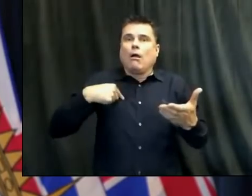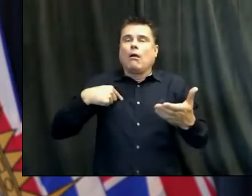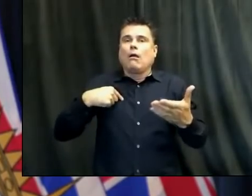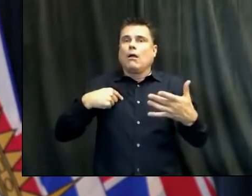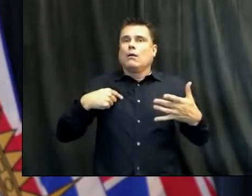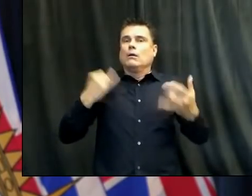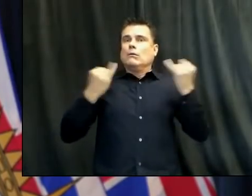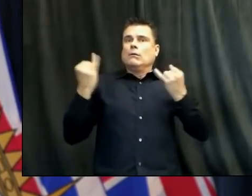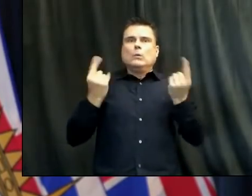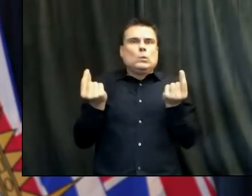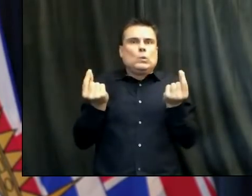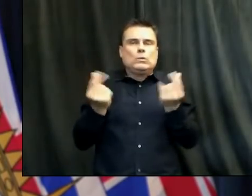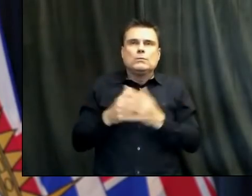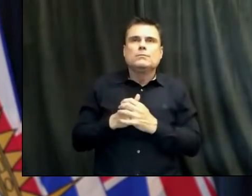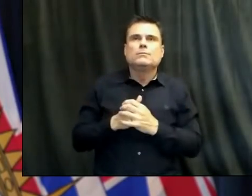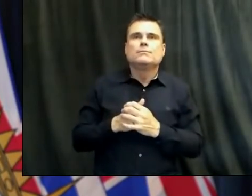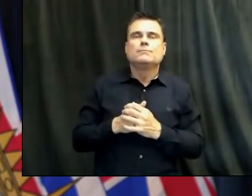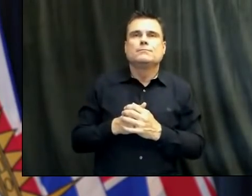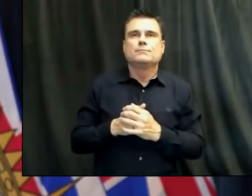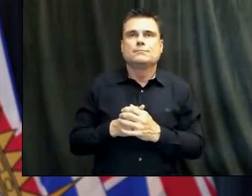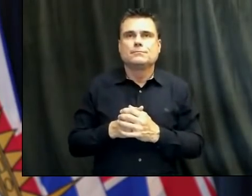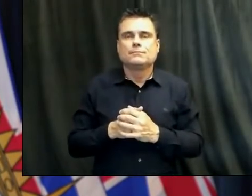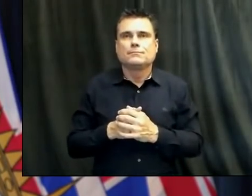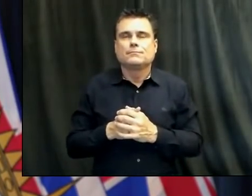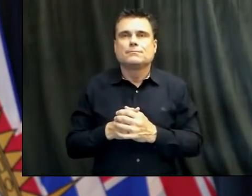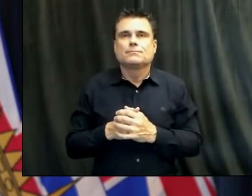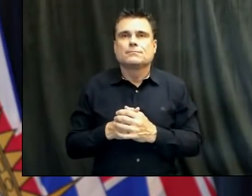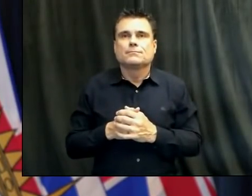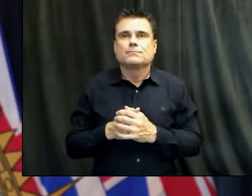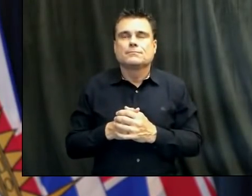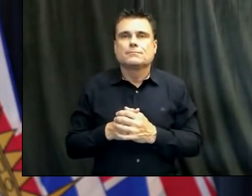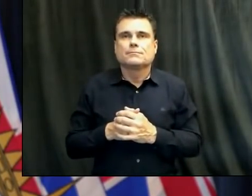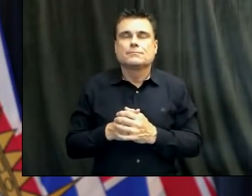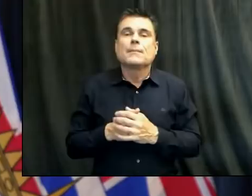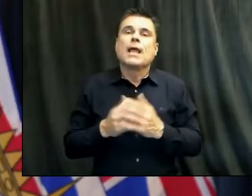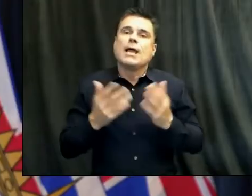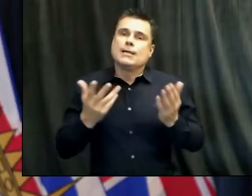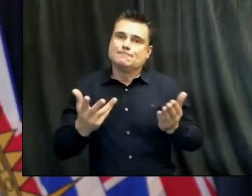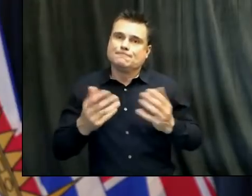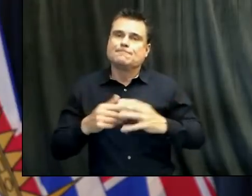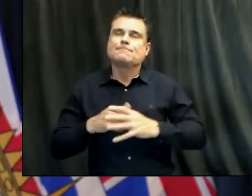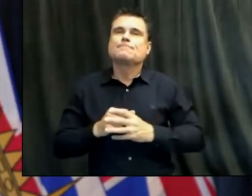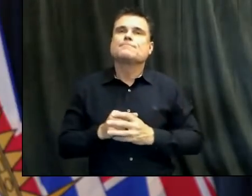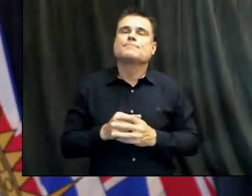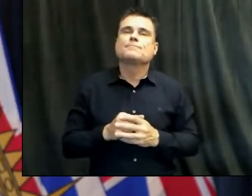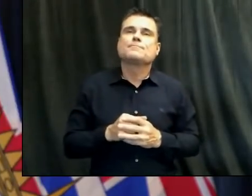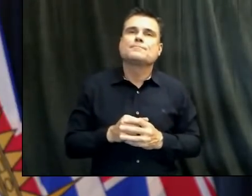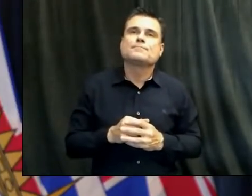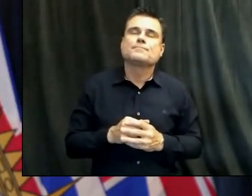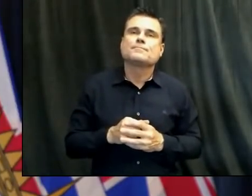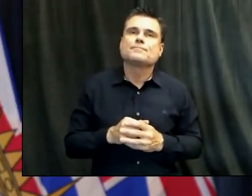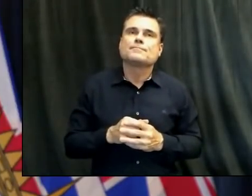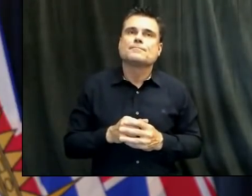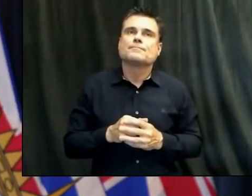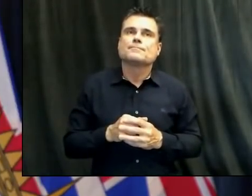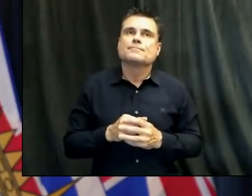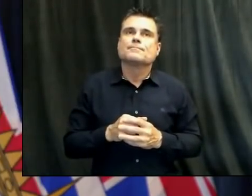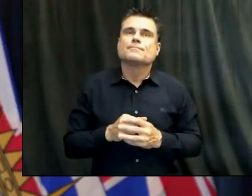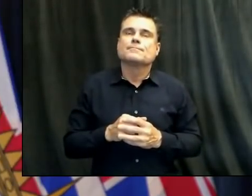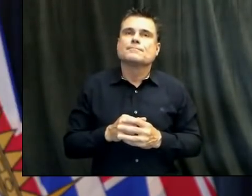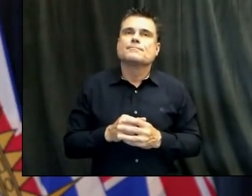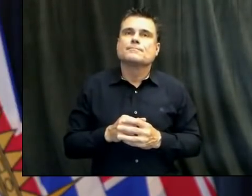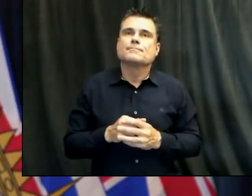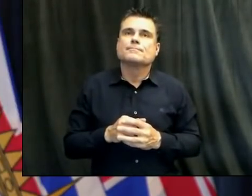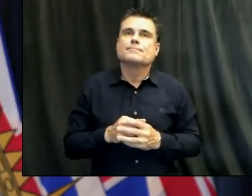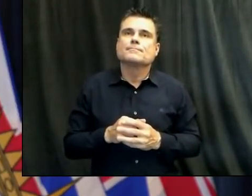certain group, for example, as we did early on with this virus. I do believe as well that people are coming to